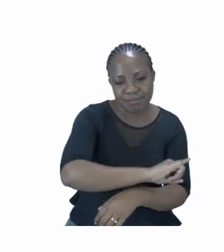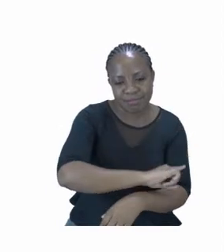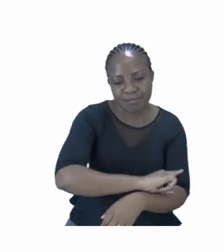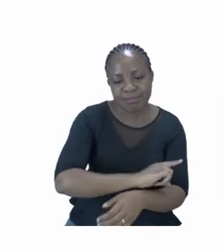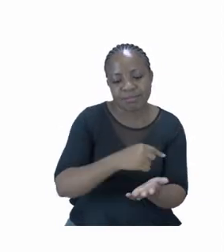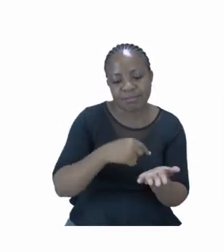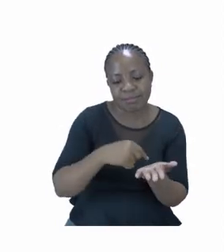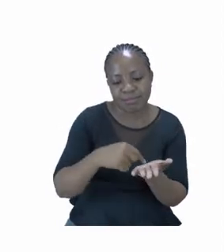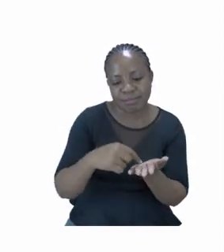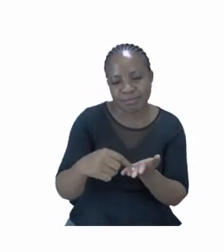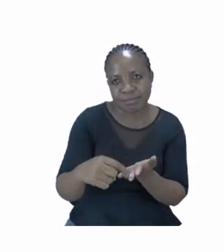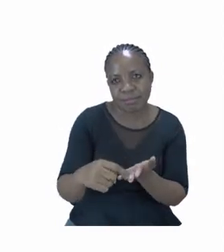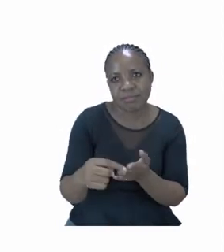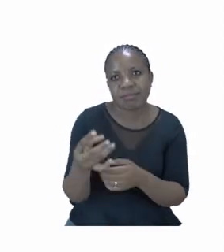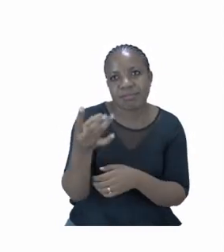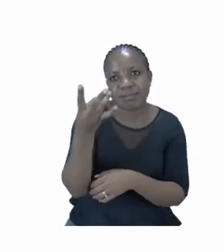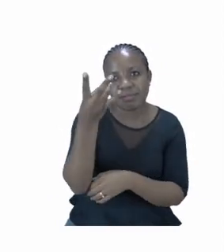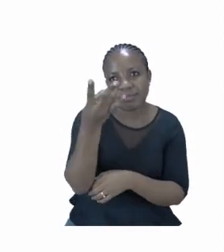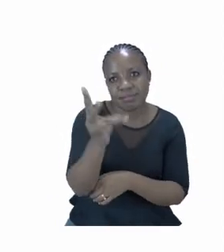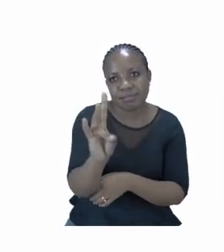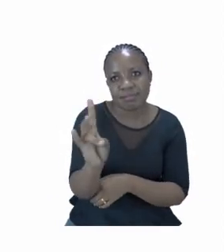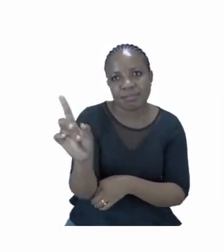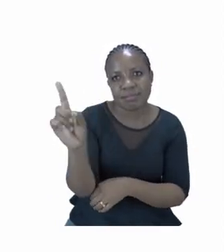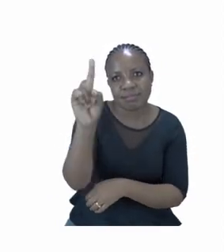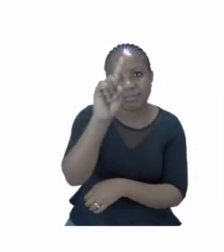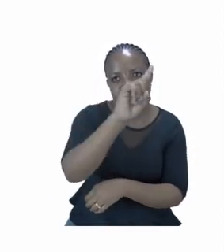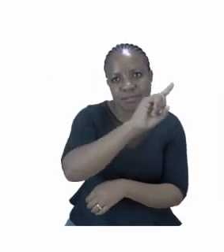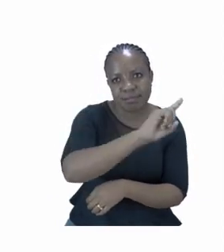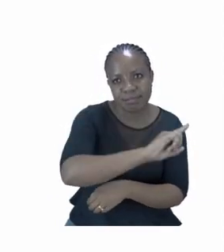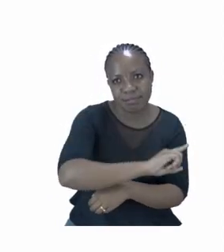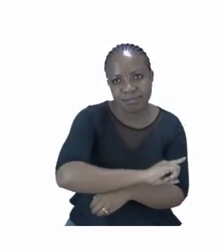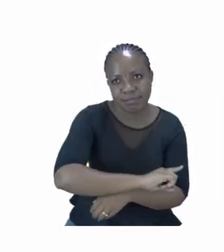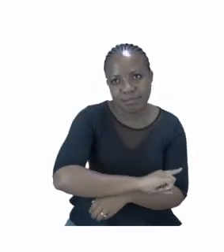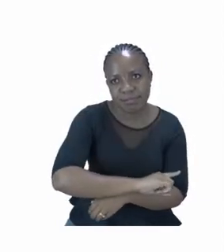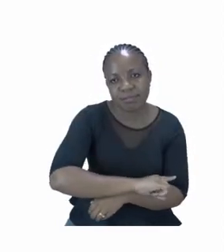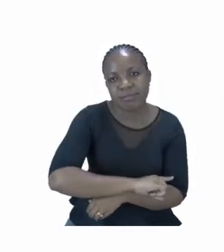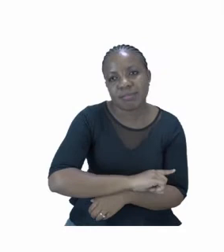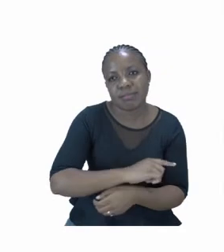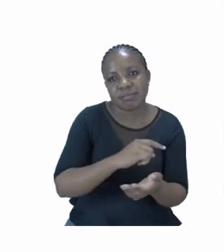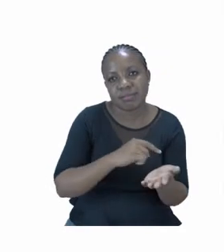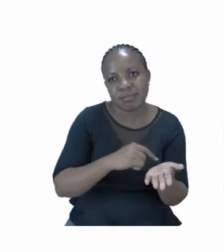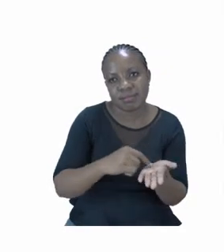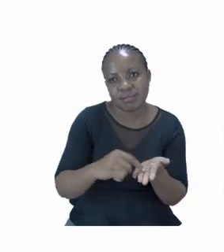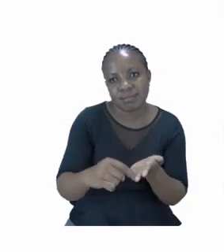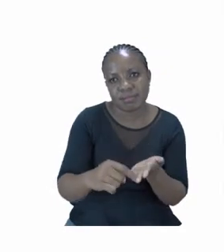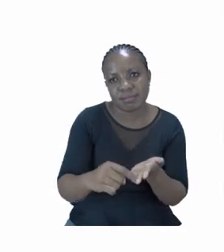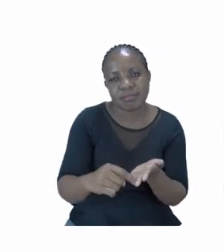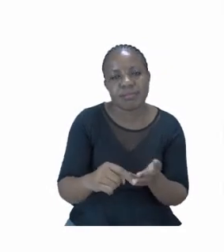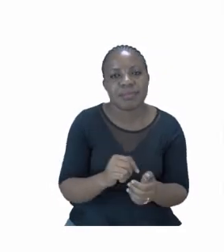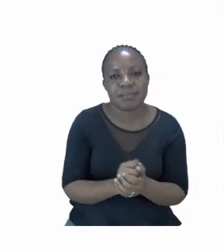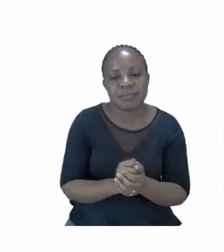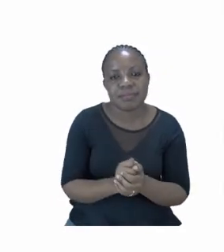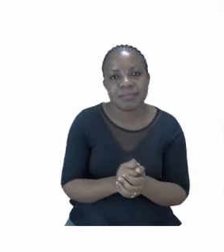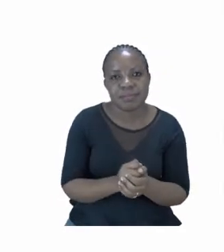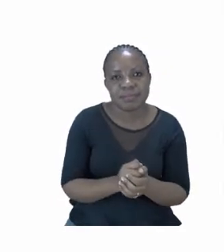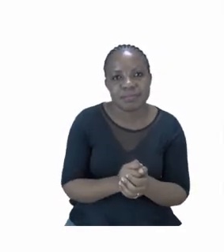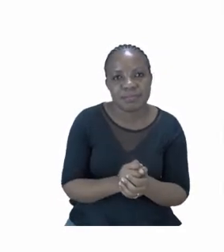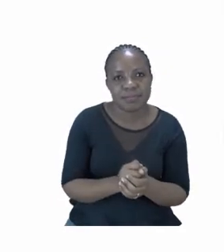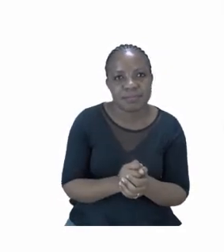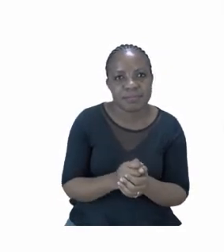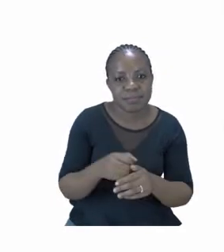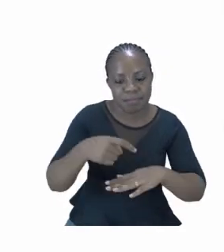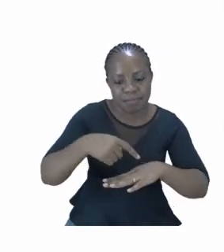are 7 days. There are 7 days in a week.